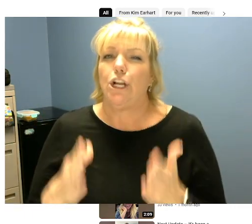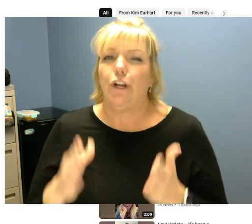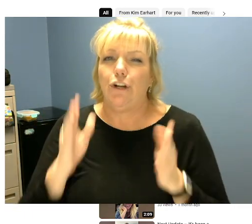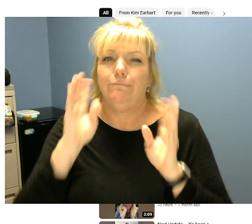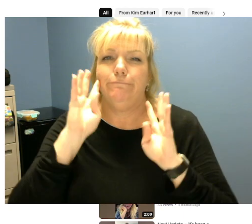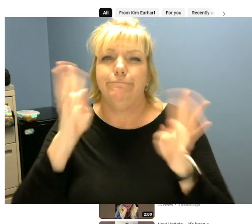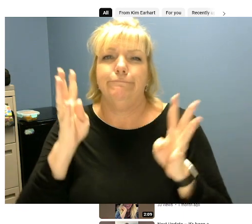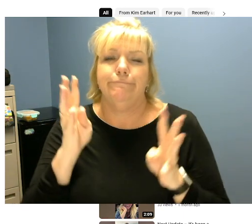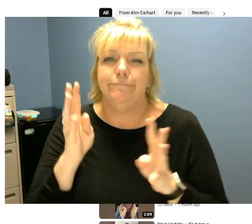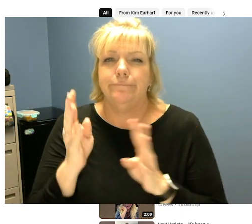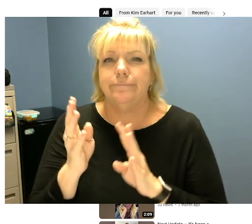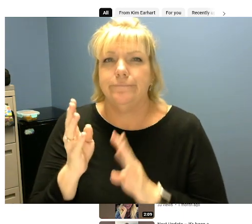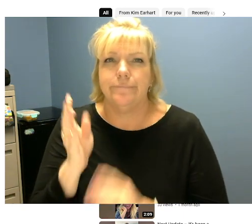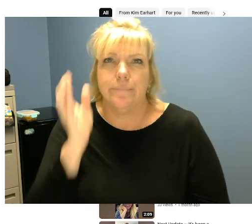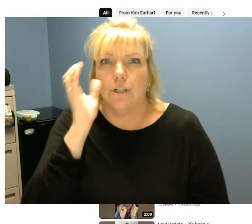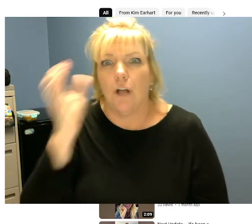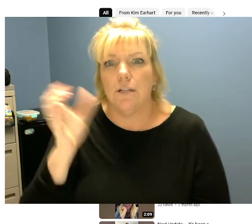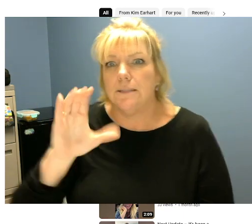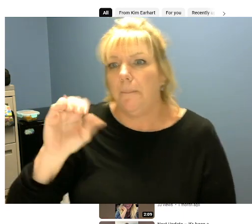is even though